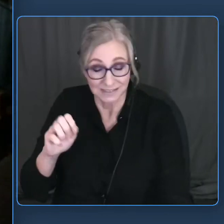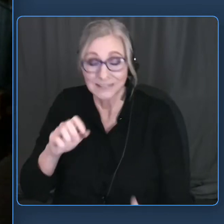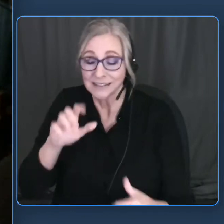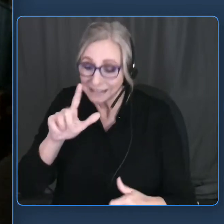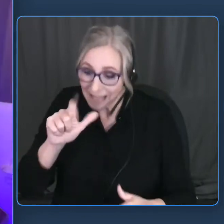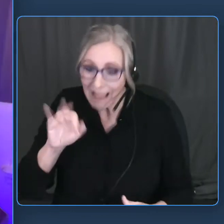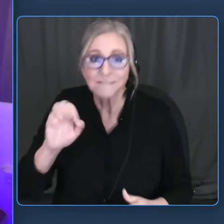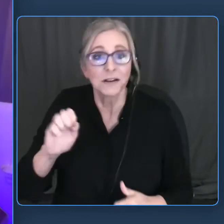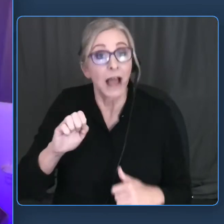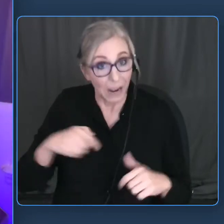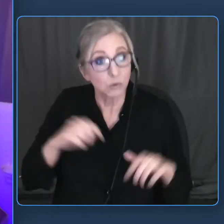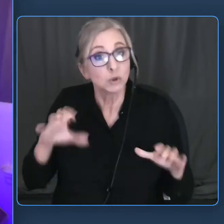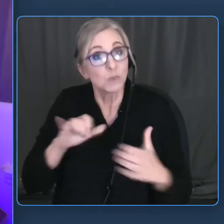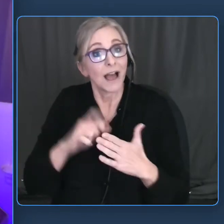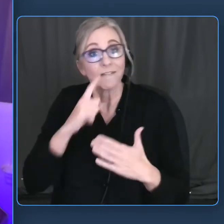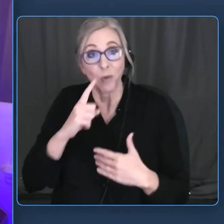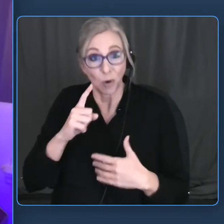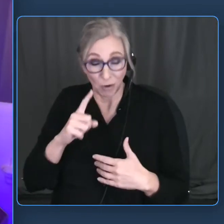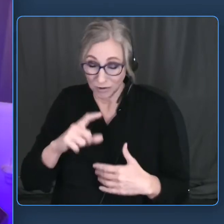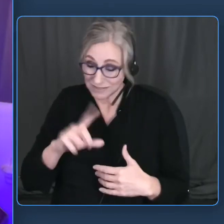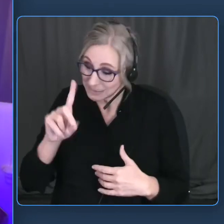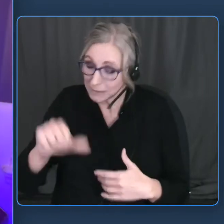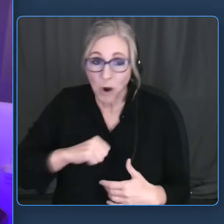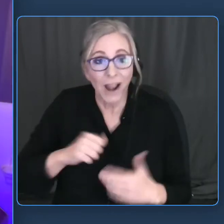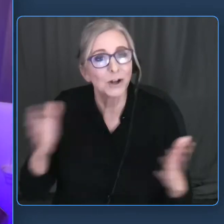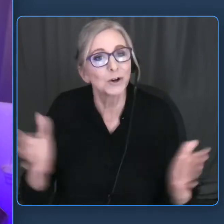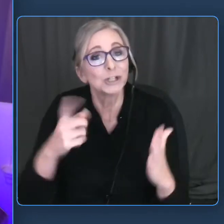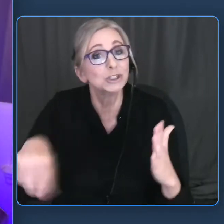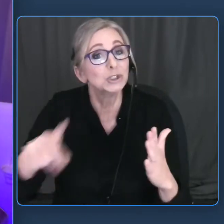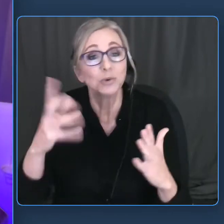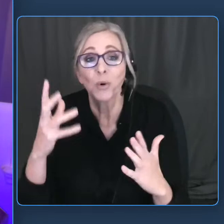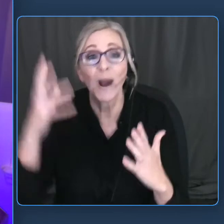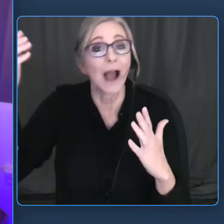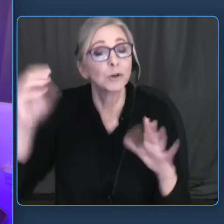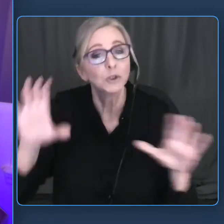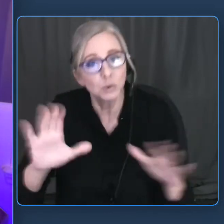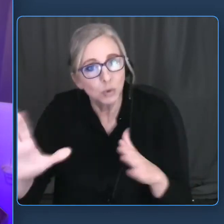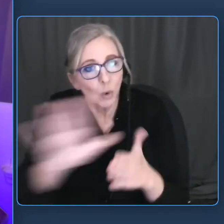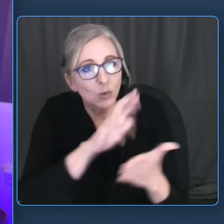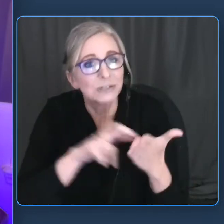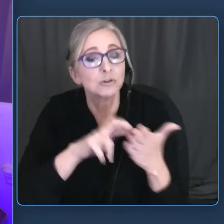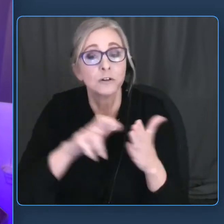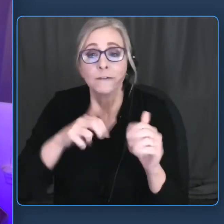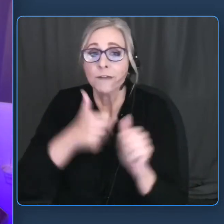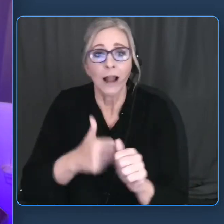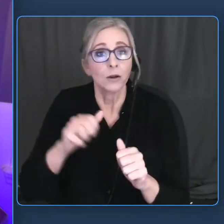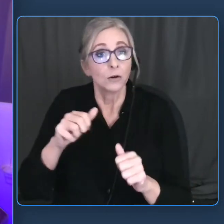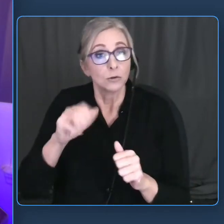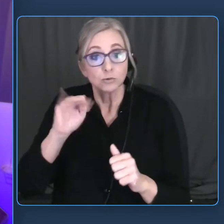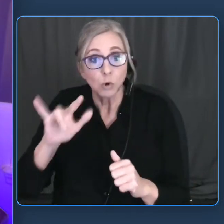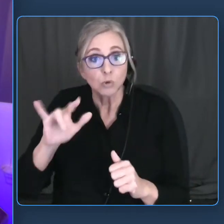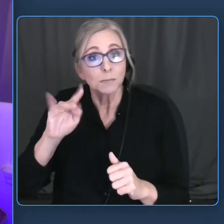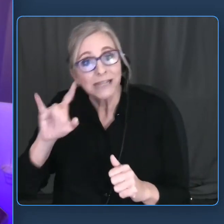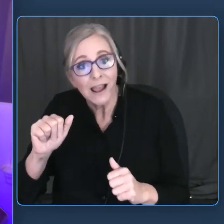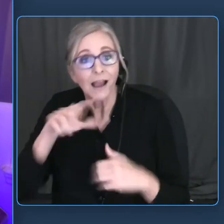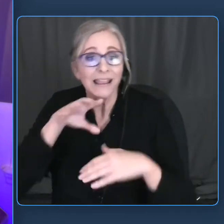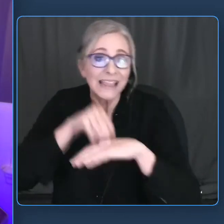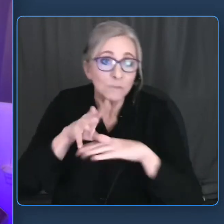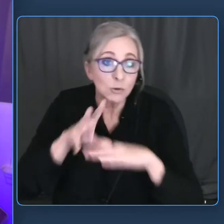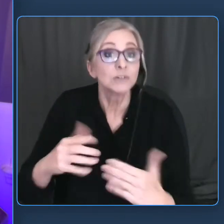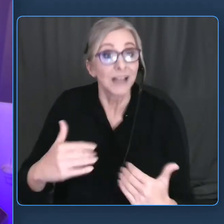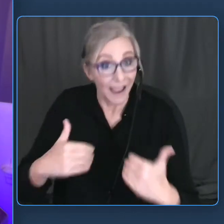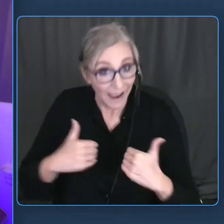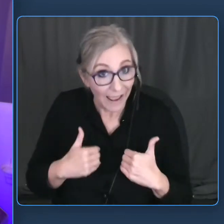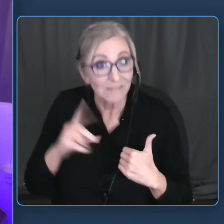Pride. Thank you, Vaughn. And I encourage everybody to go out and do your research, follow social media influencers that